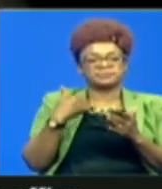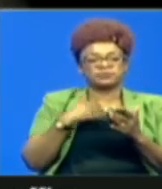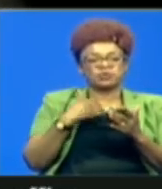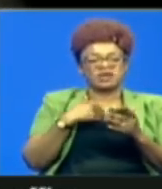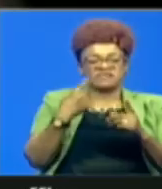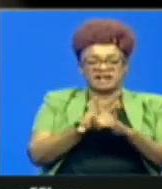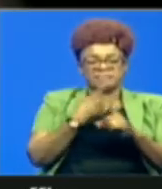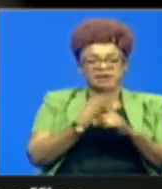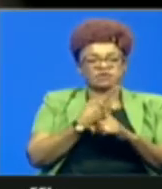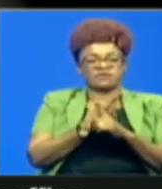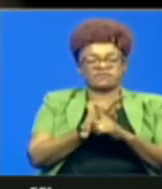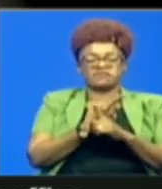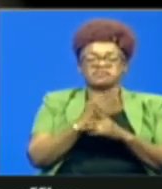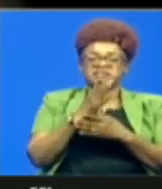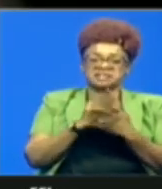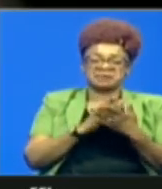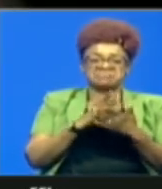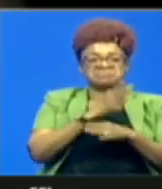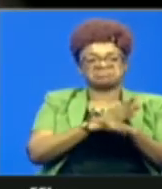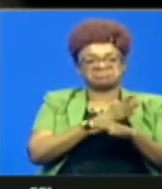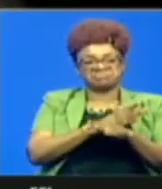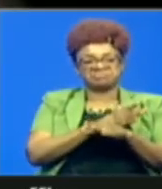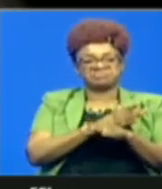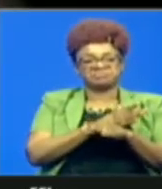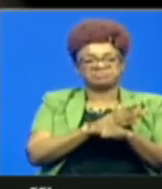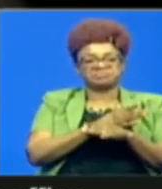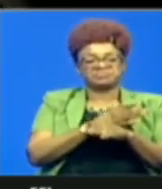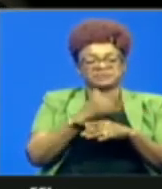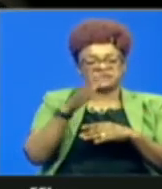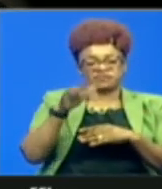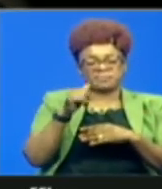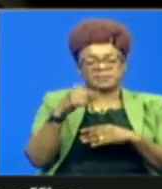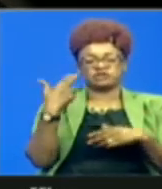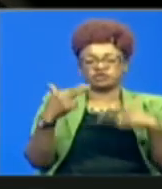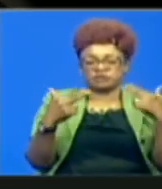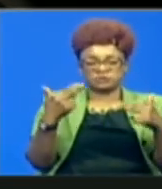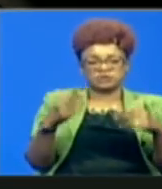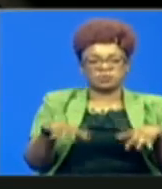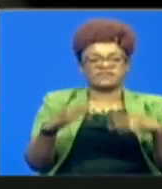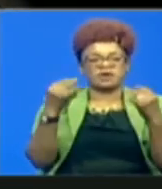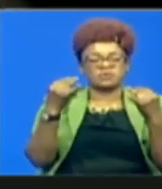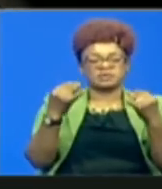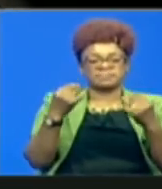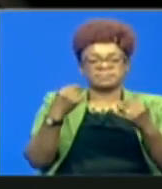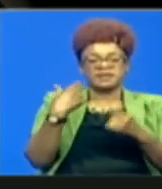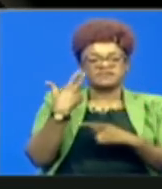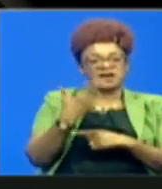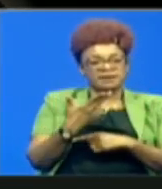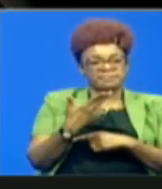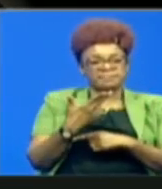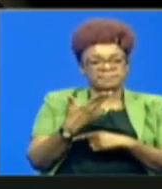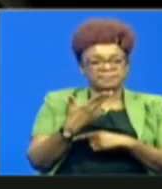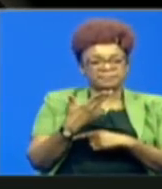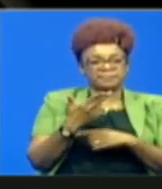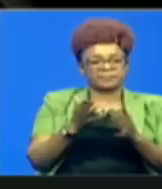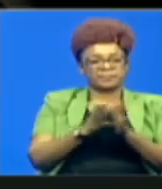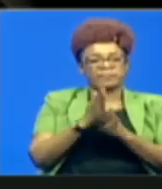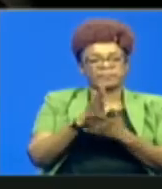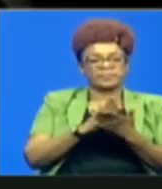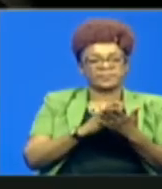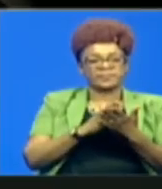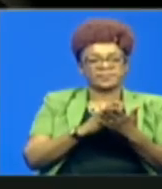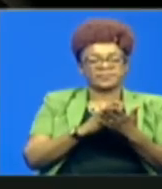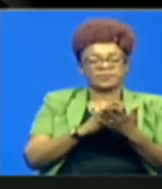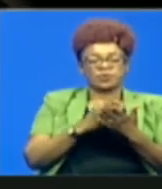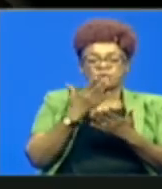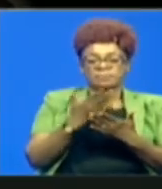of fatalities as a result of a shootout and the recovery of firearm and some crude